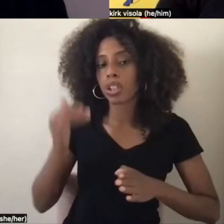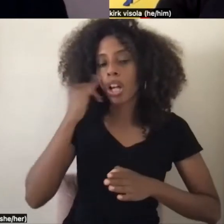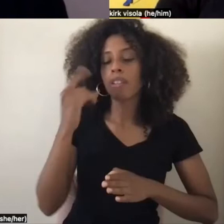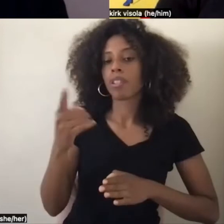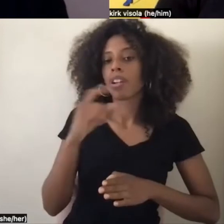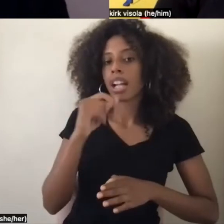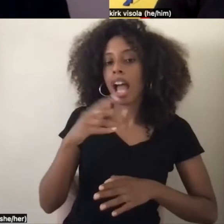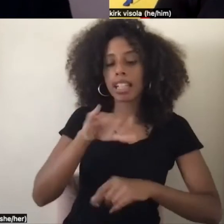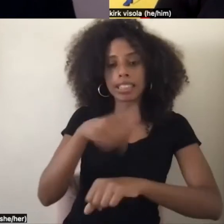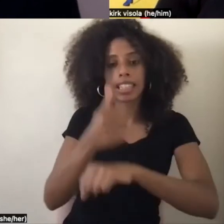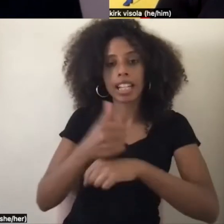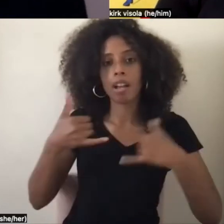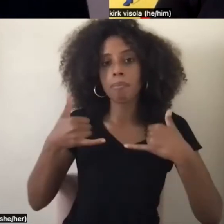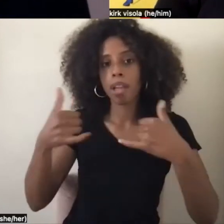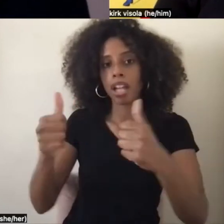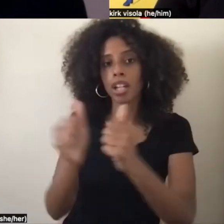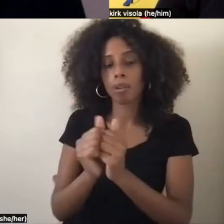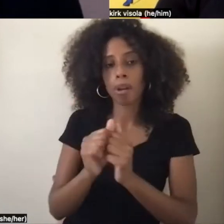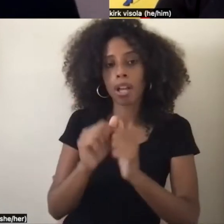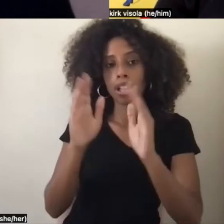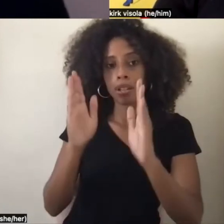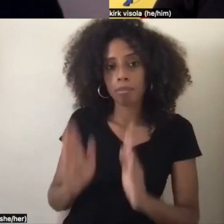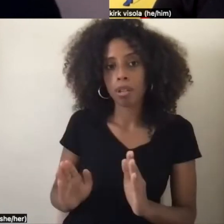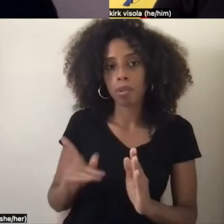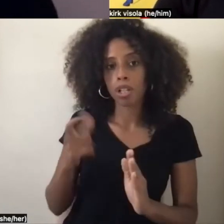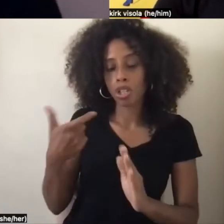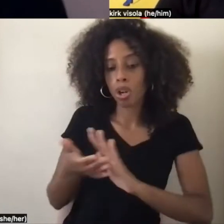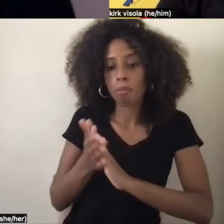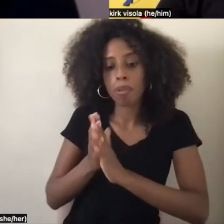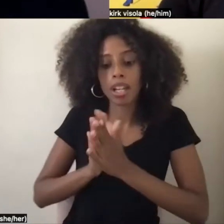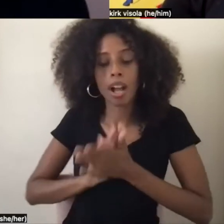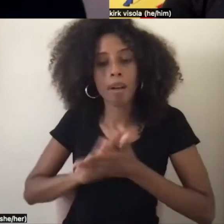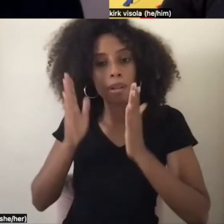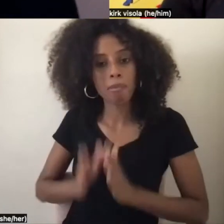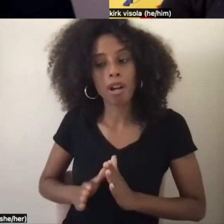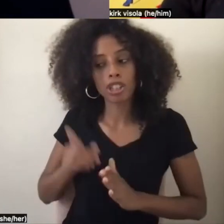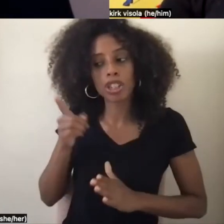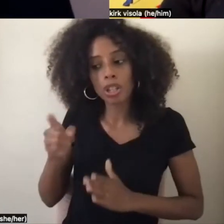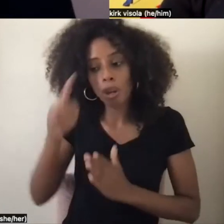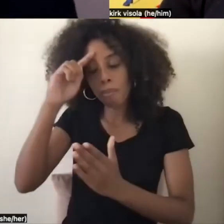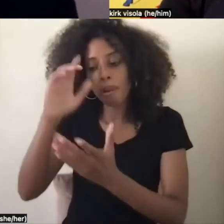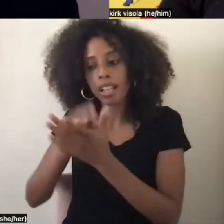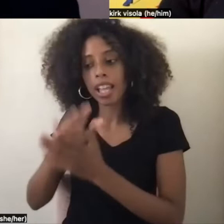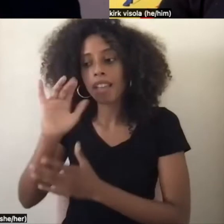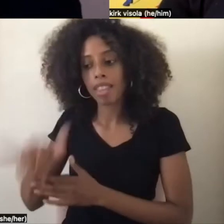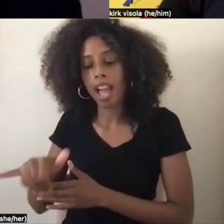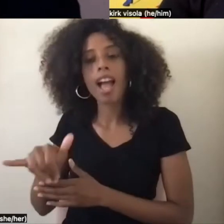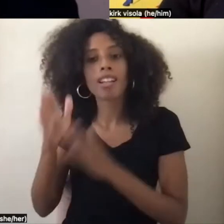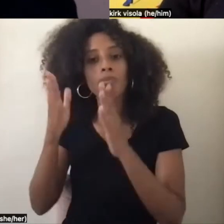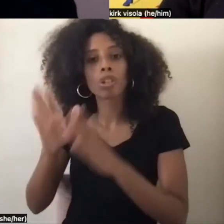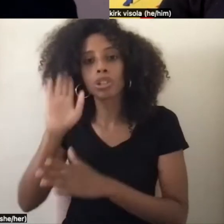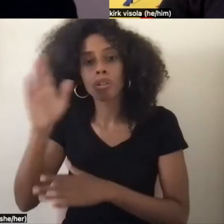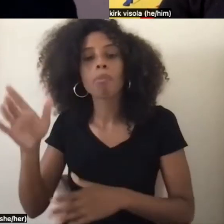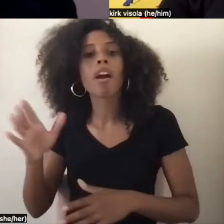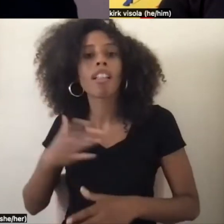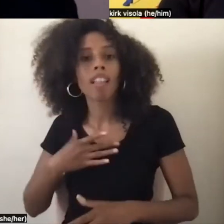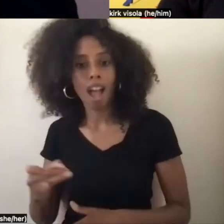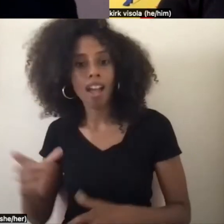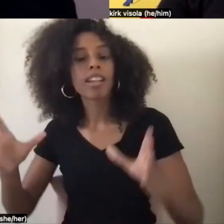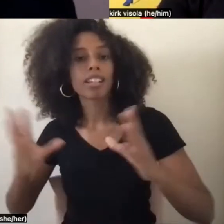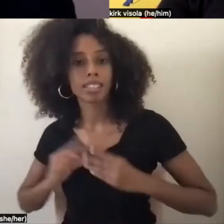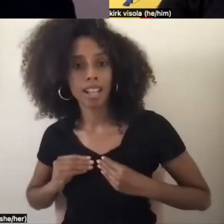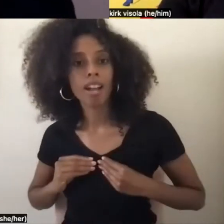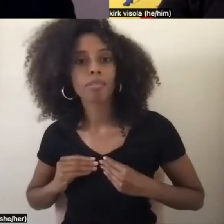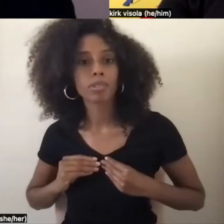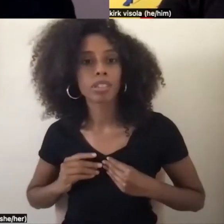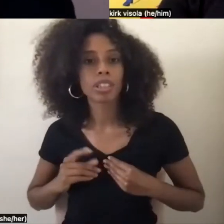with people, you are becoming the person you believe that person is going to like and accept. We talked about, or we touched